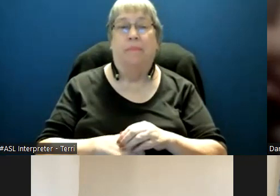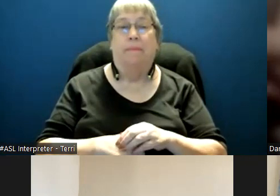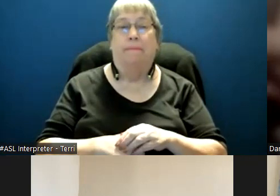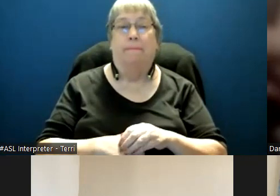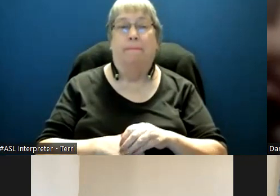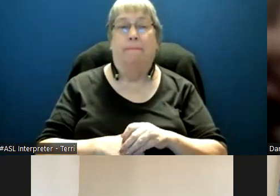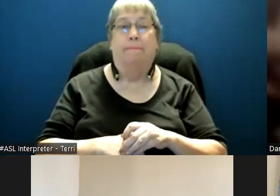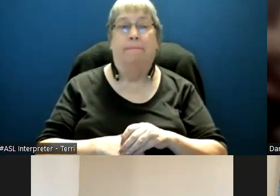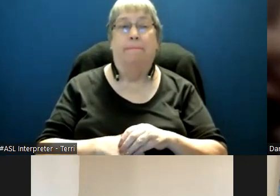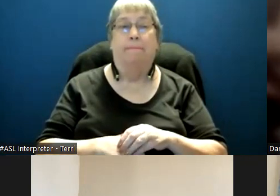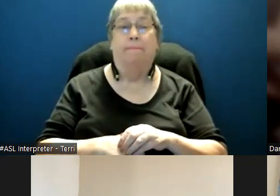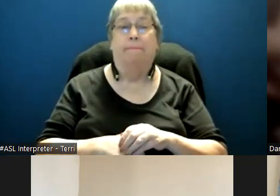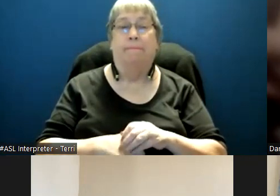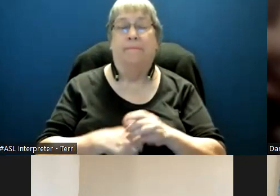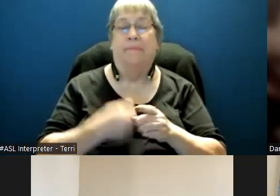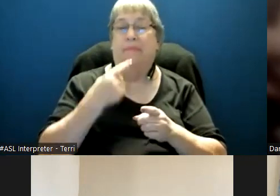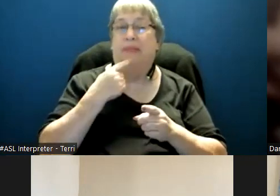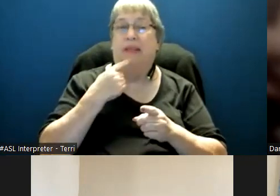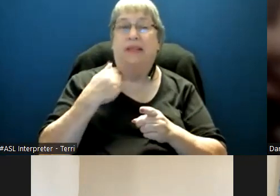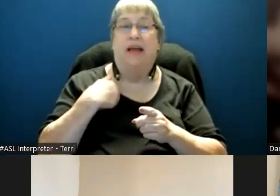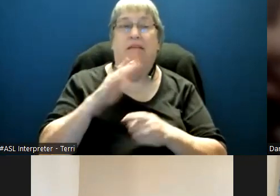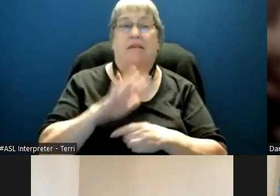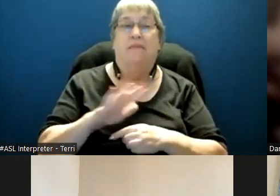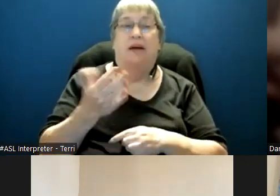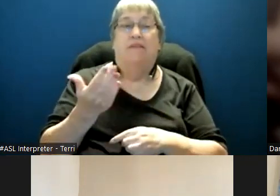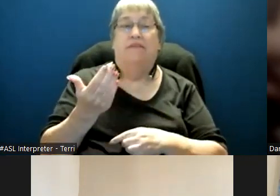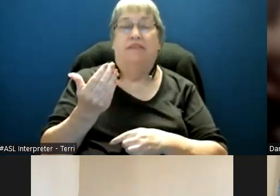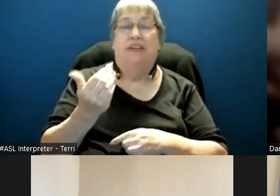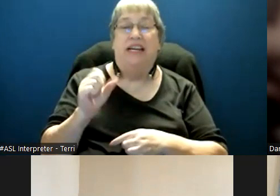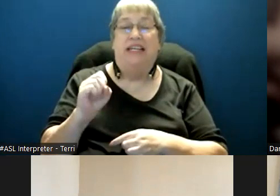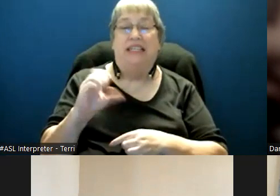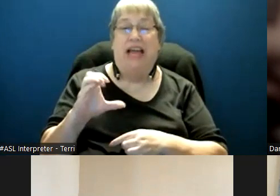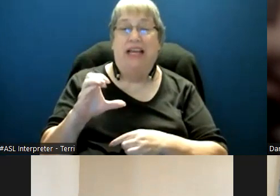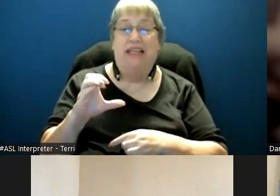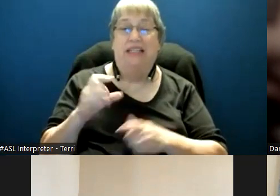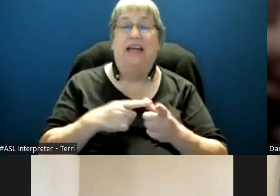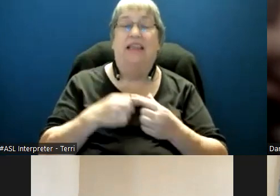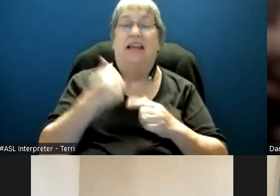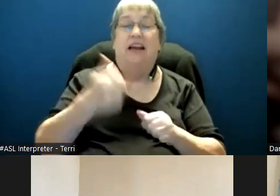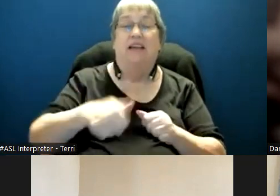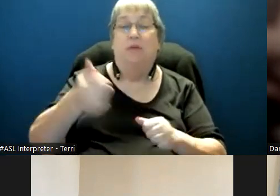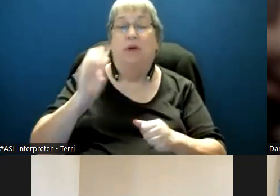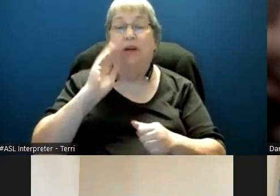We have about 15 seconds and then everyone will come back into the main room.